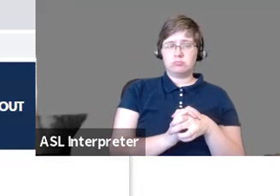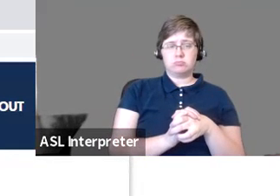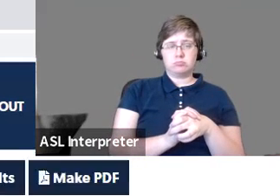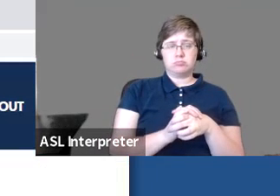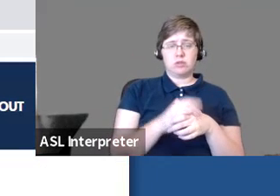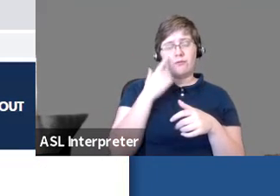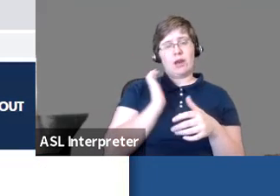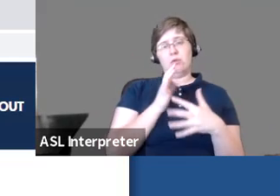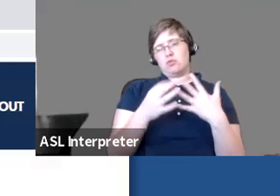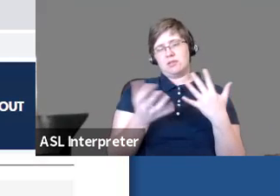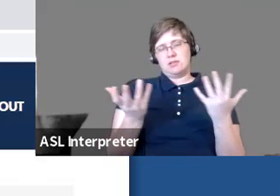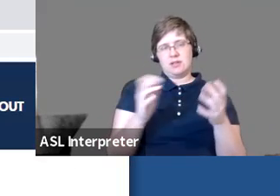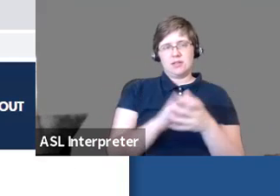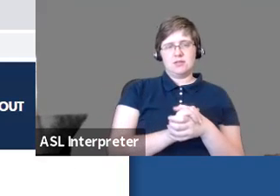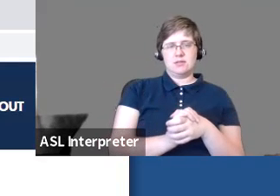on our choices.